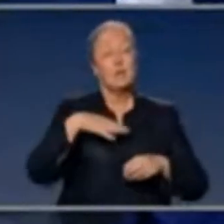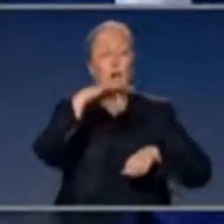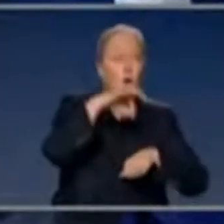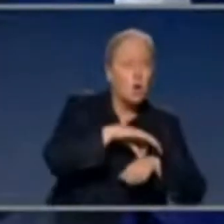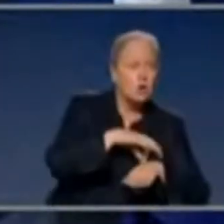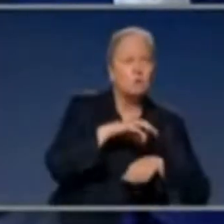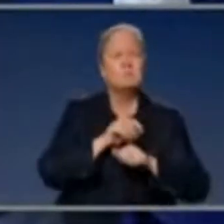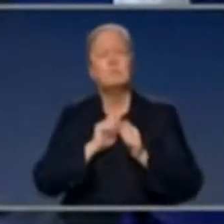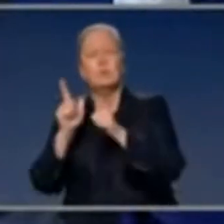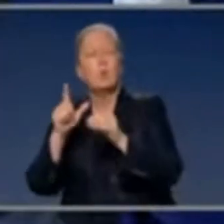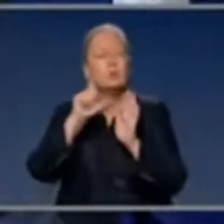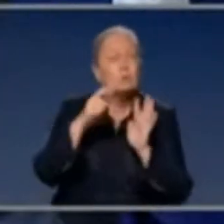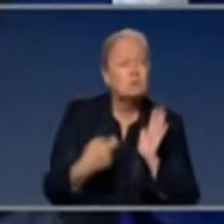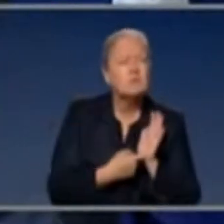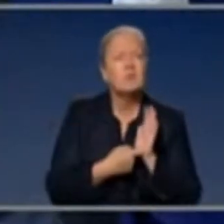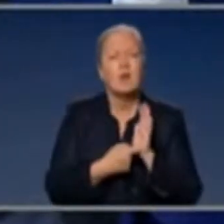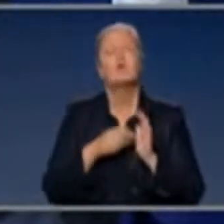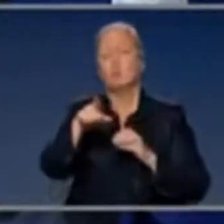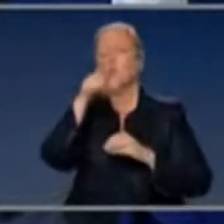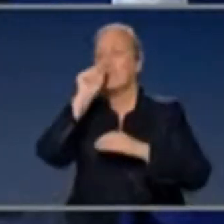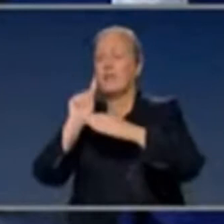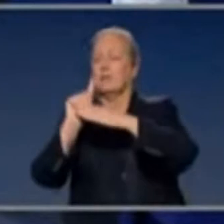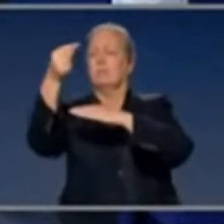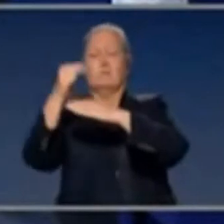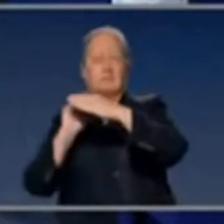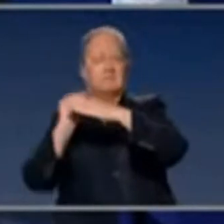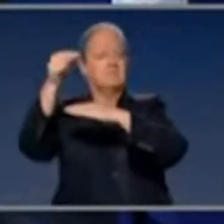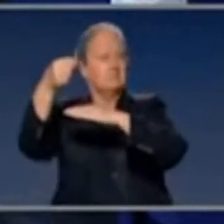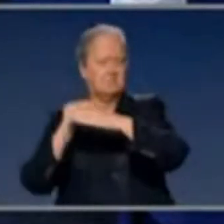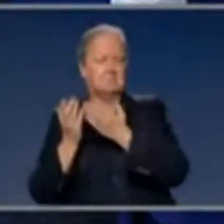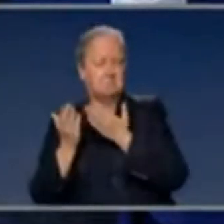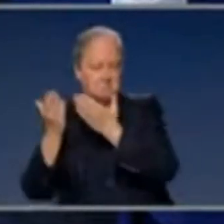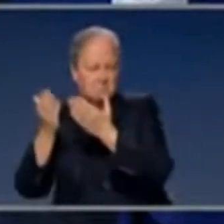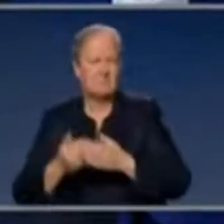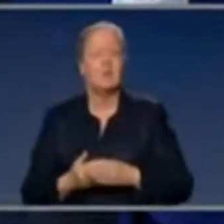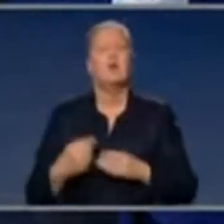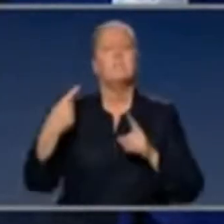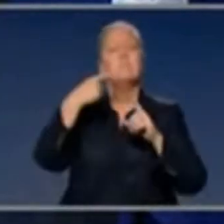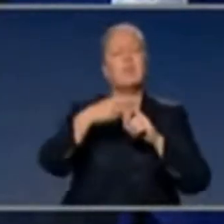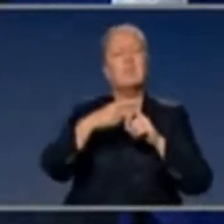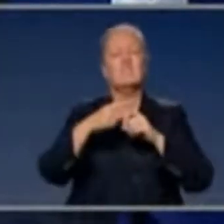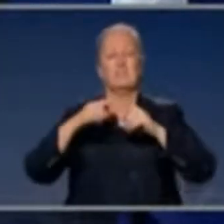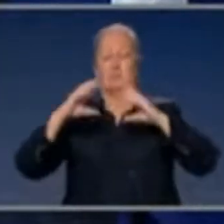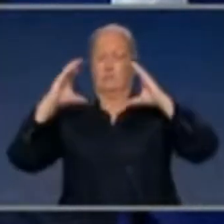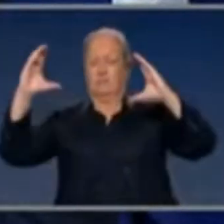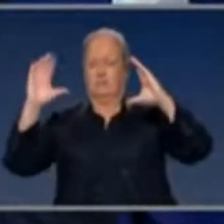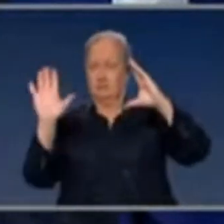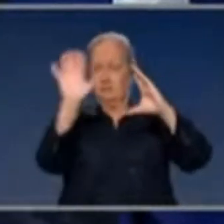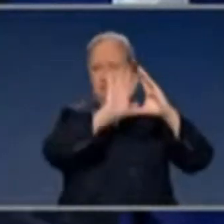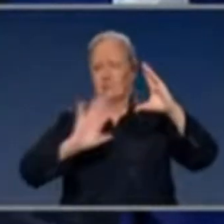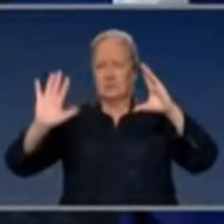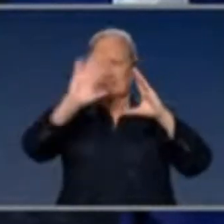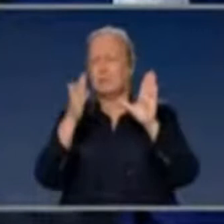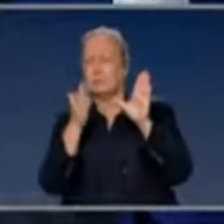people who are coming out of hotspots, and also expanding the border zones in additional postcode areas. These are matters that have